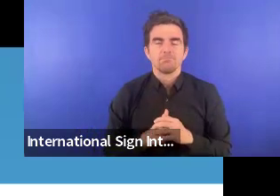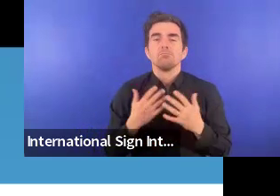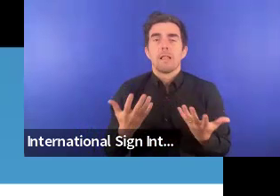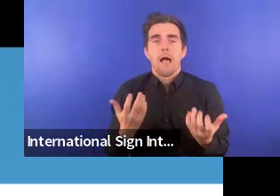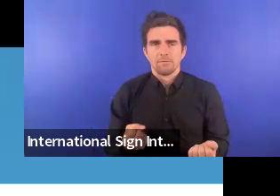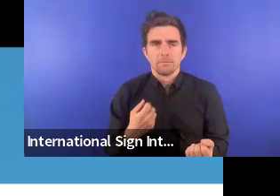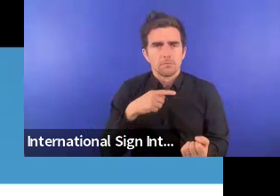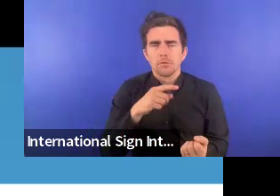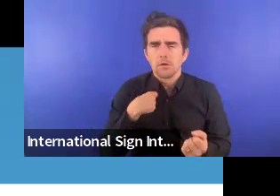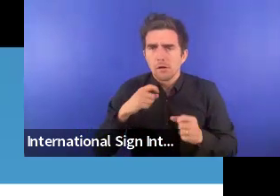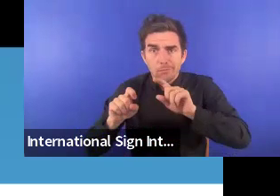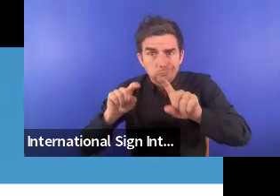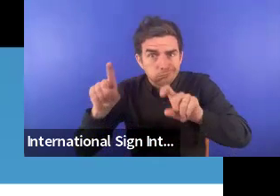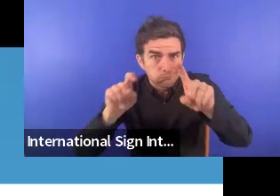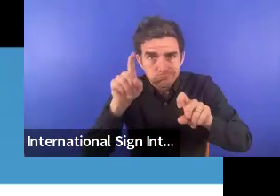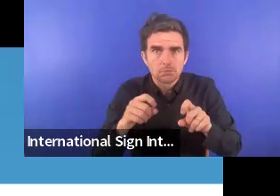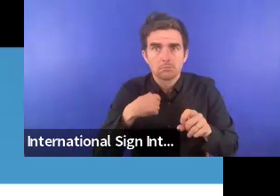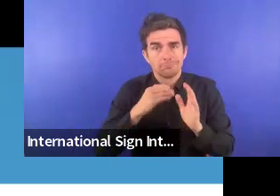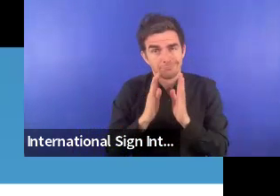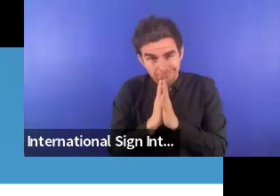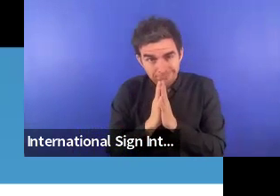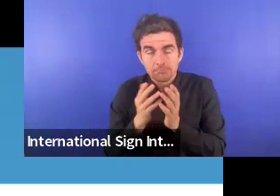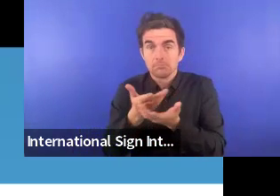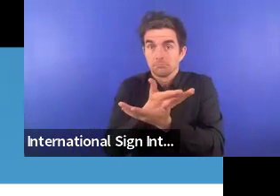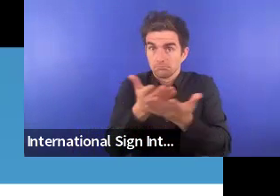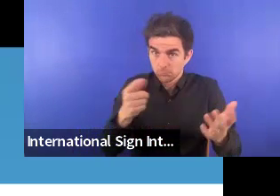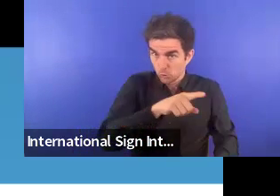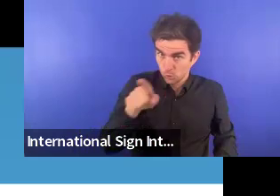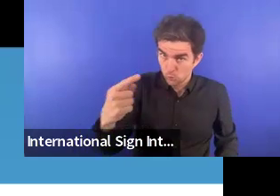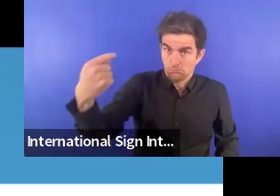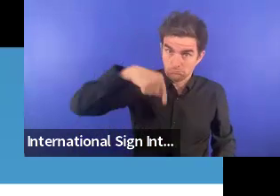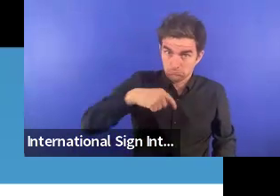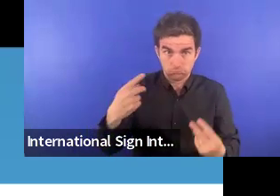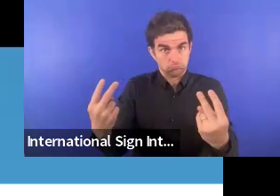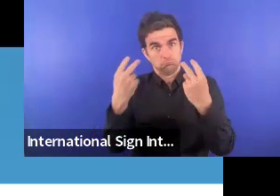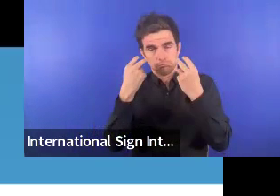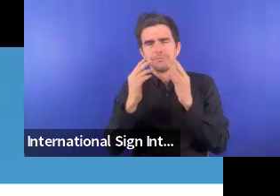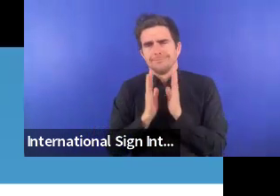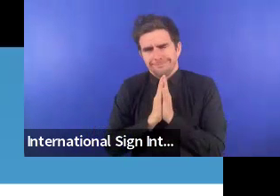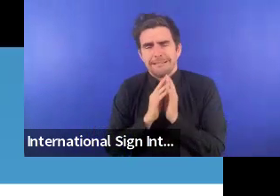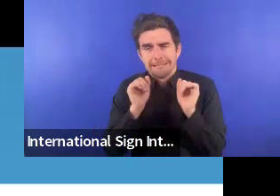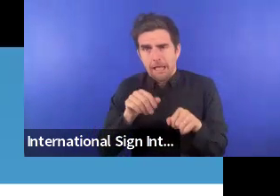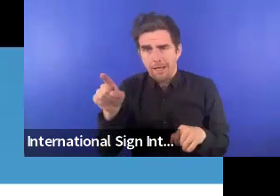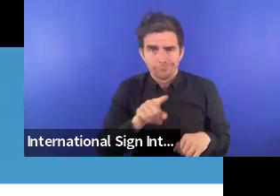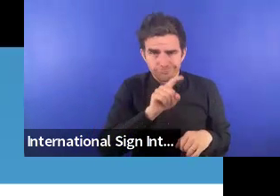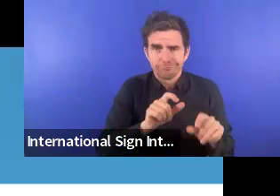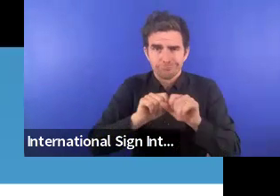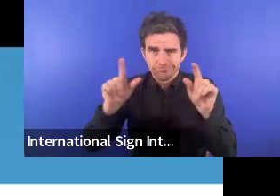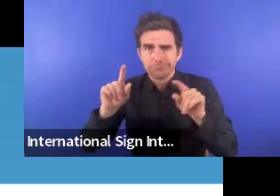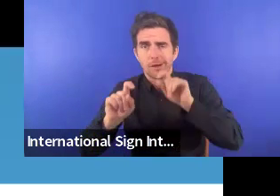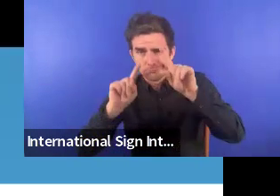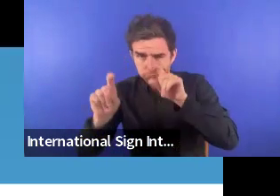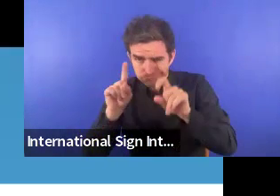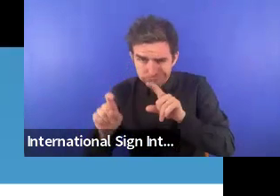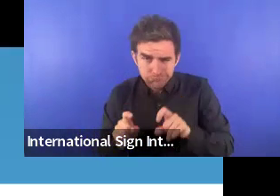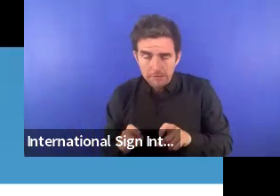please take. So we'll consider your responses and design appropriate follow-up and